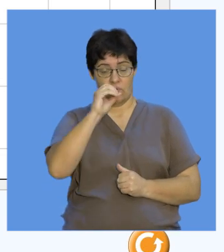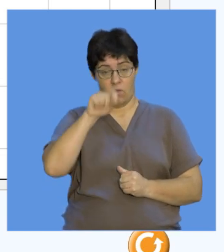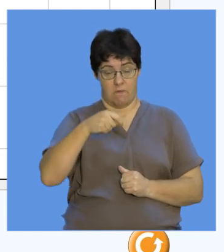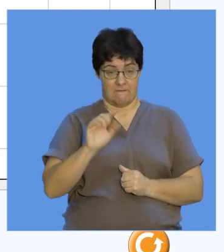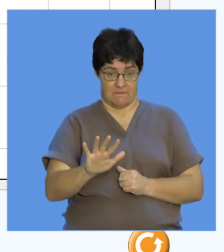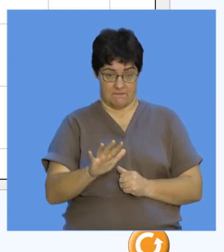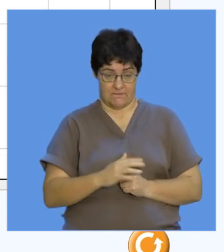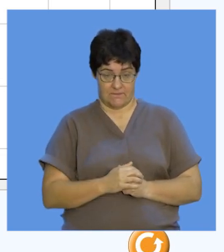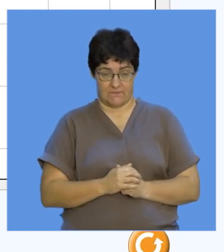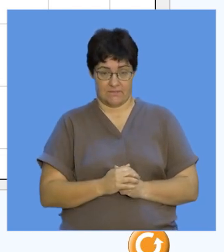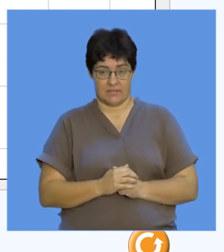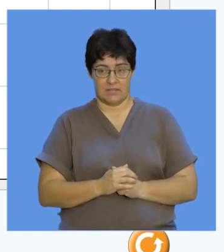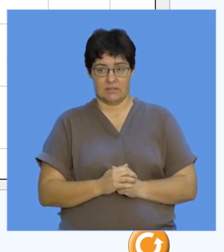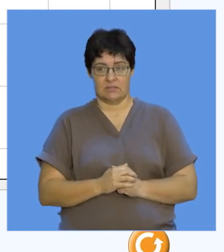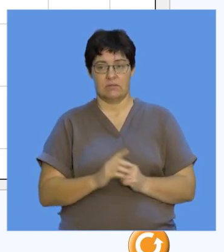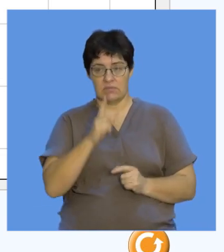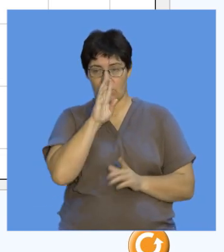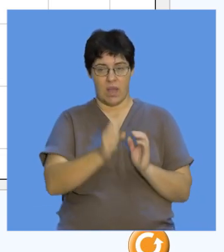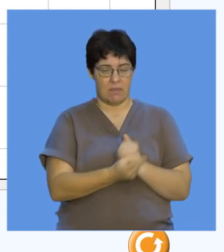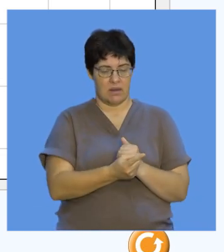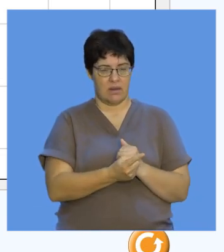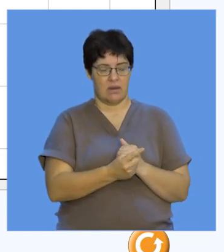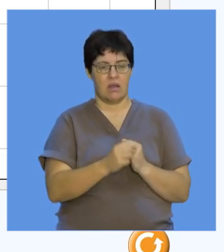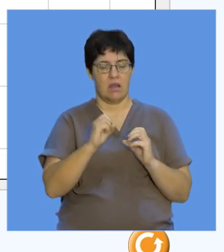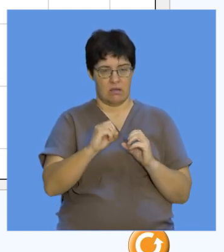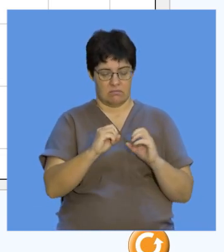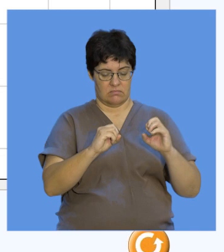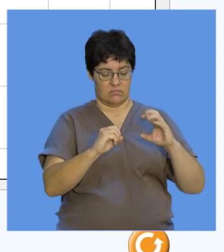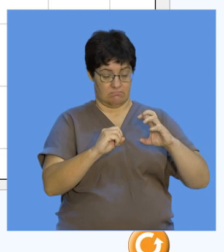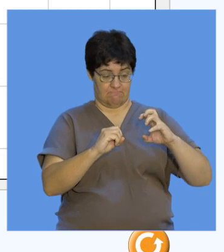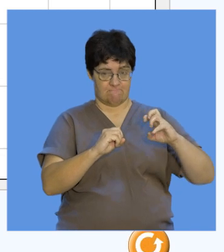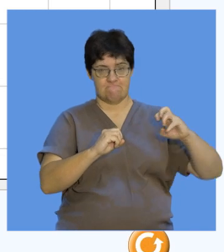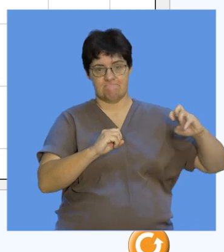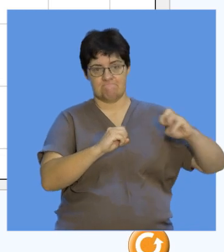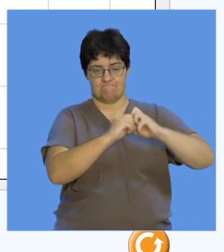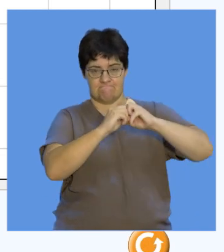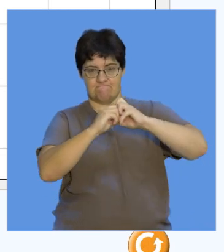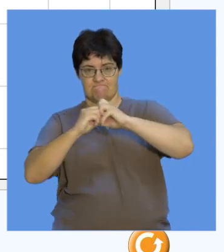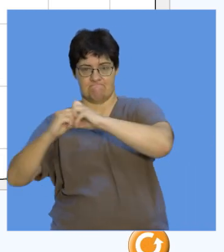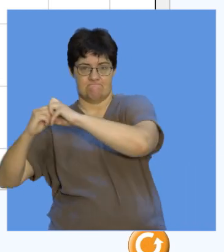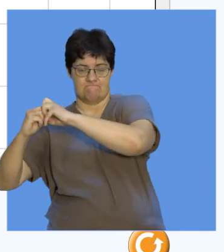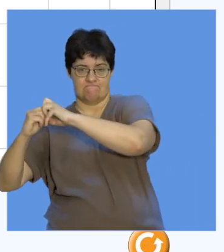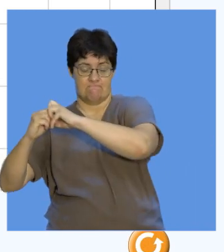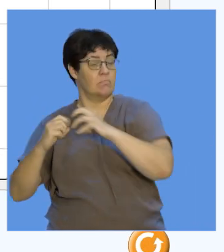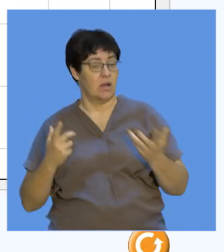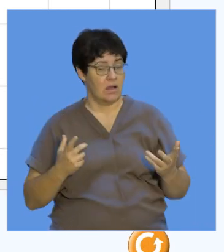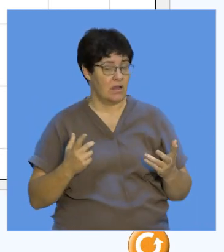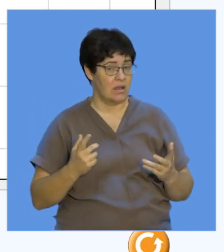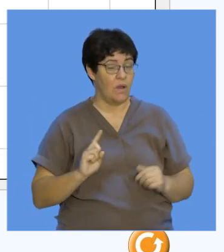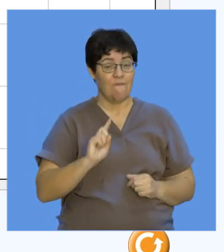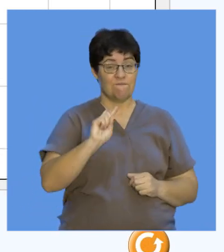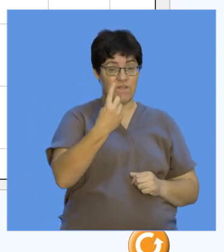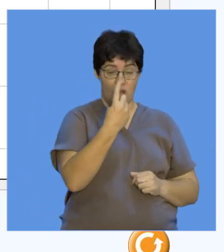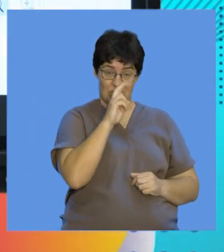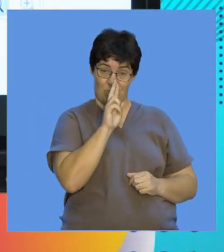let's see what happens. Ah, they stuck together. So the first ones we were